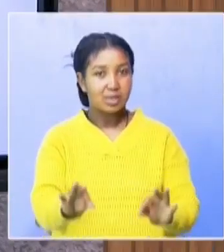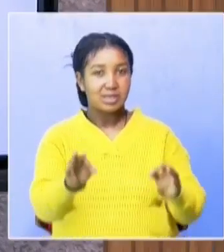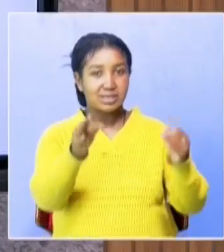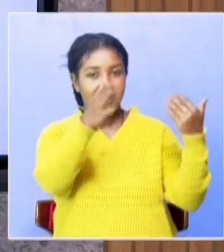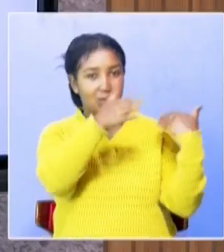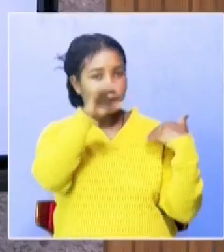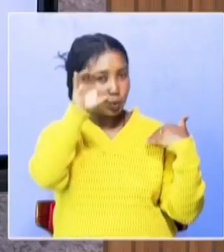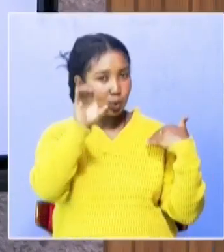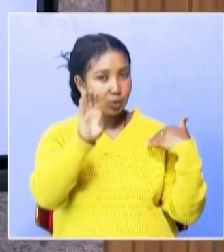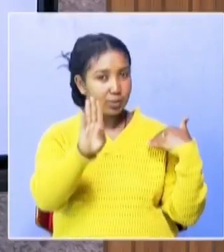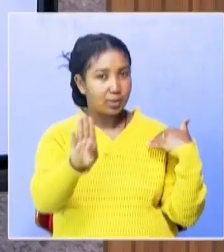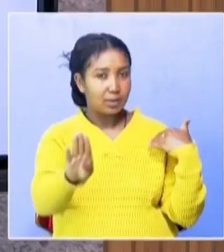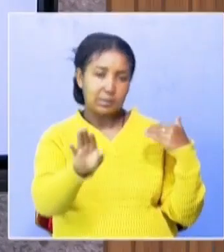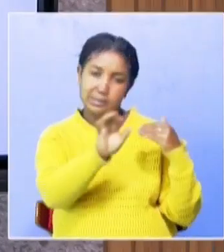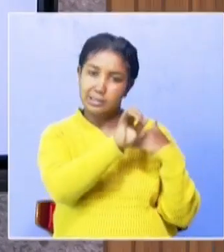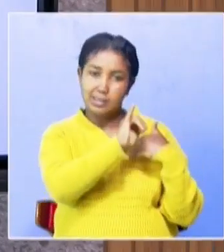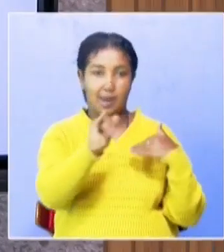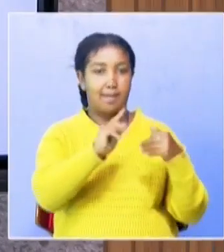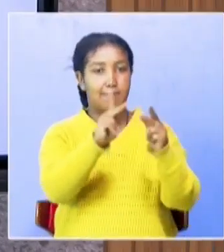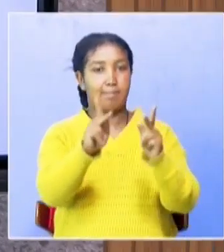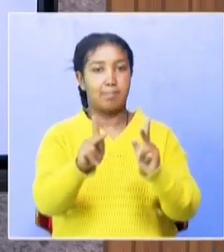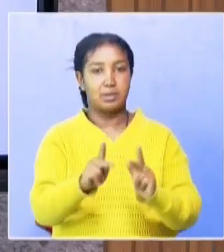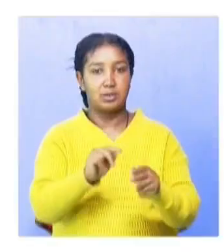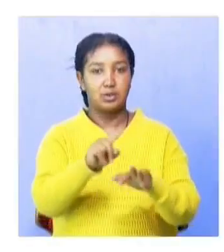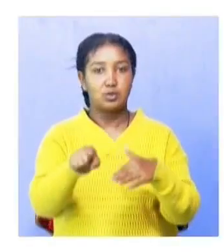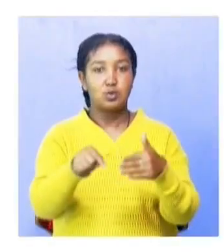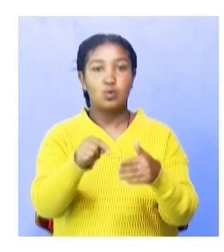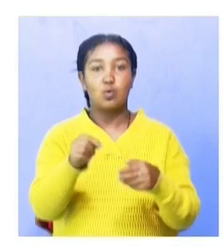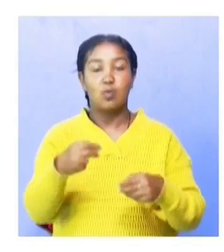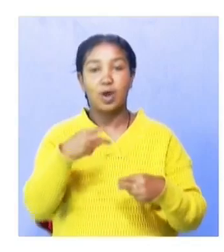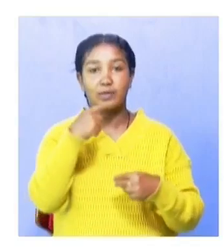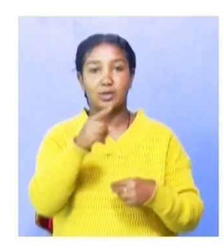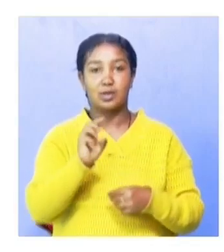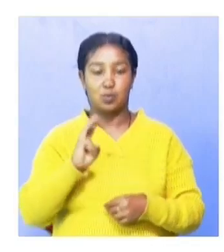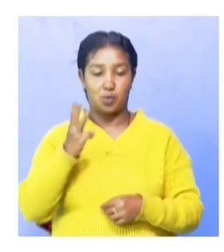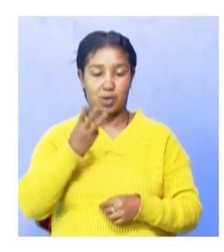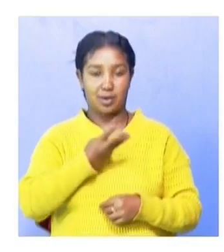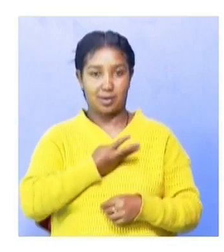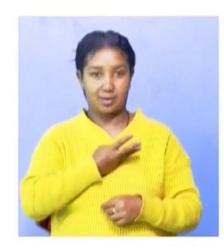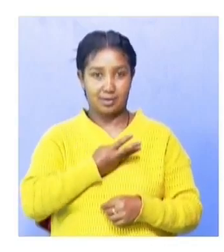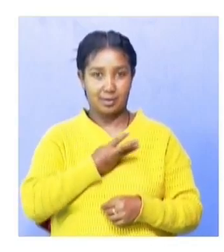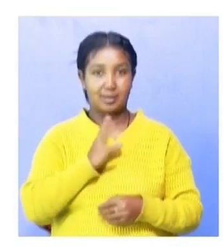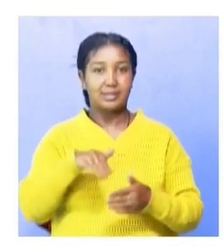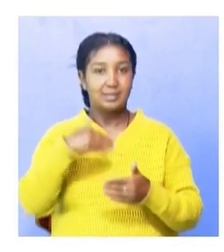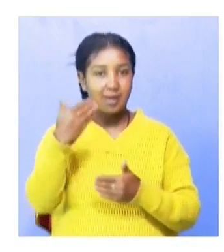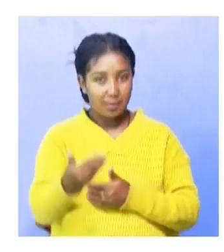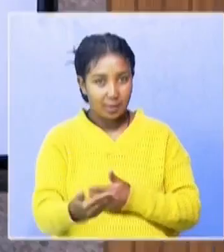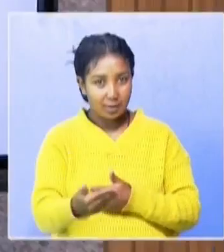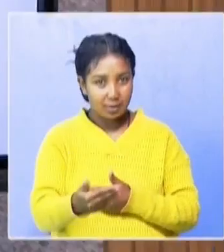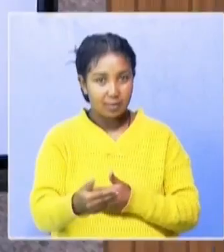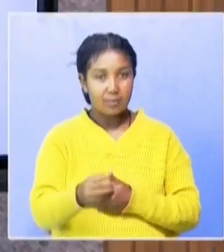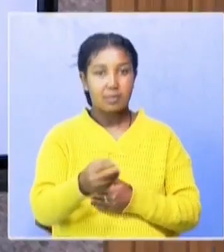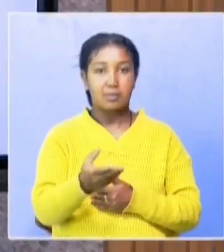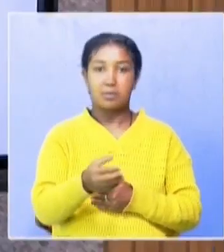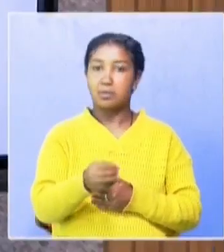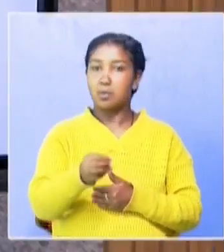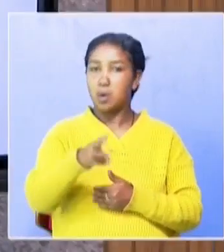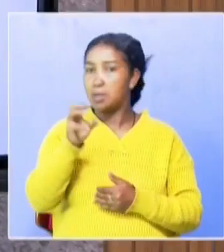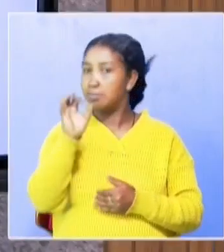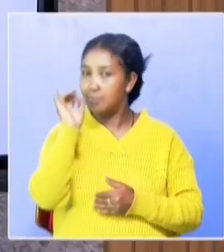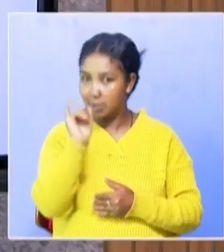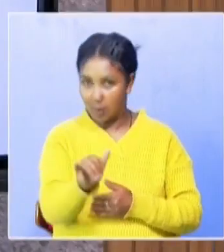subject should be on the simplest. So we have to say what? We. Then verb to be also should be